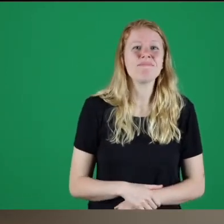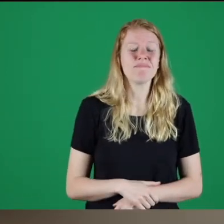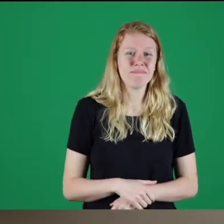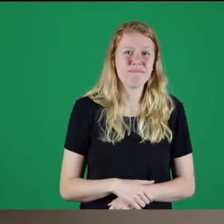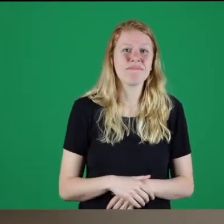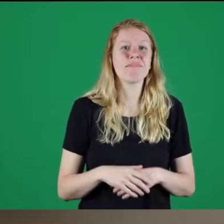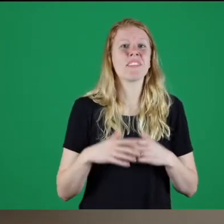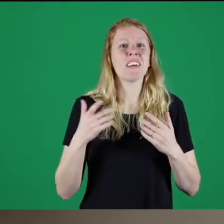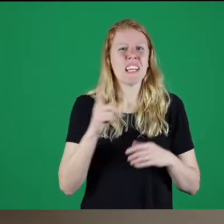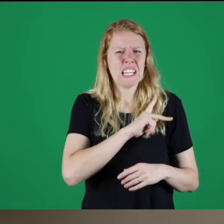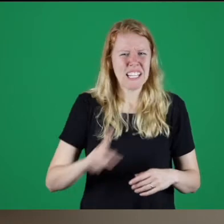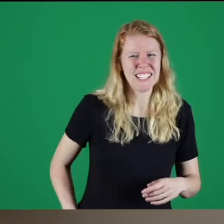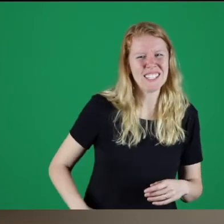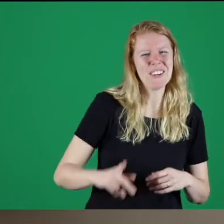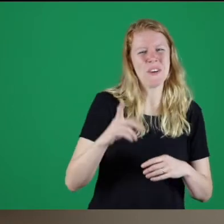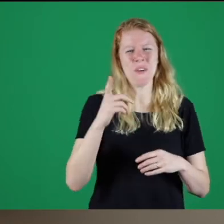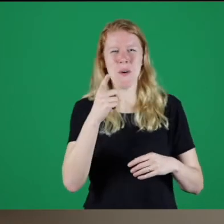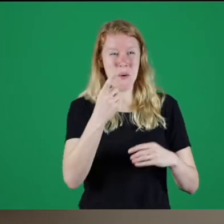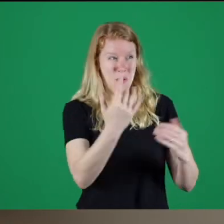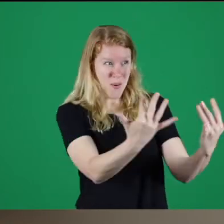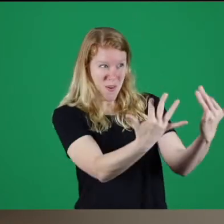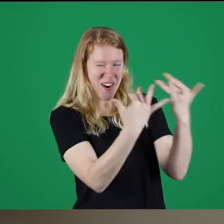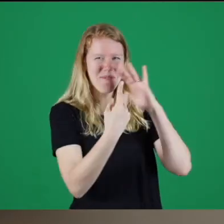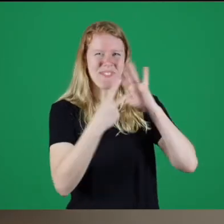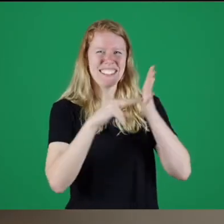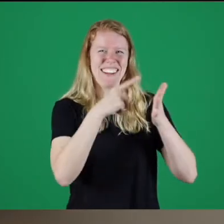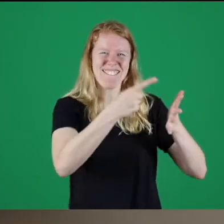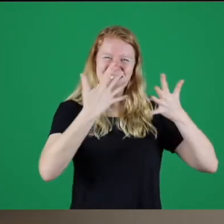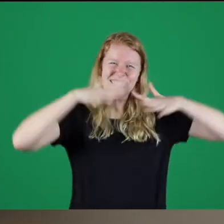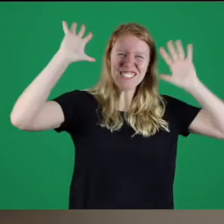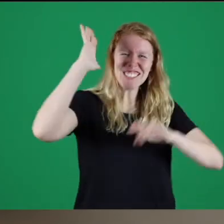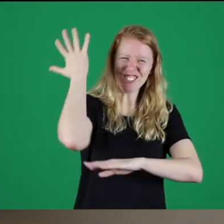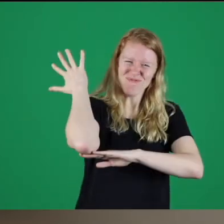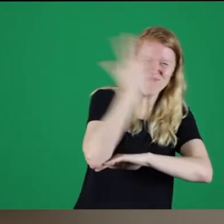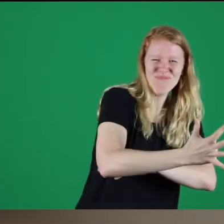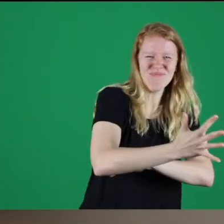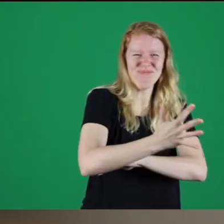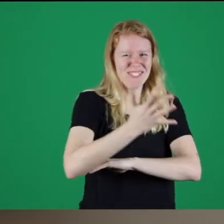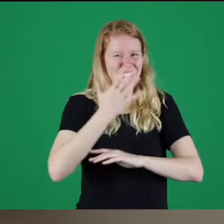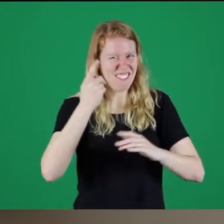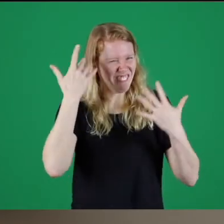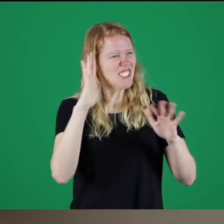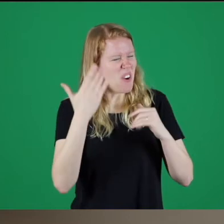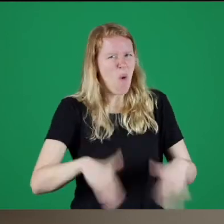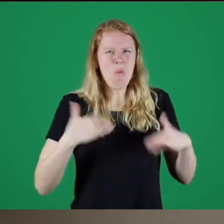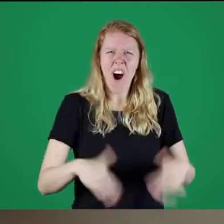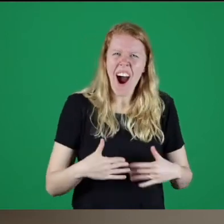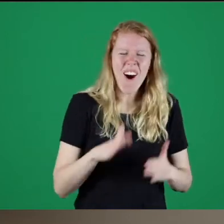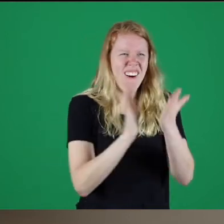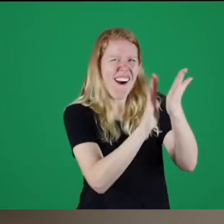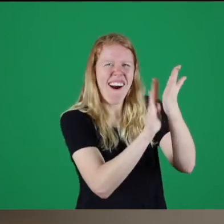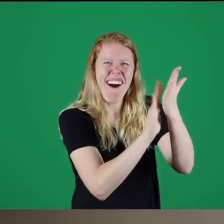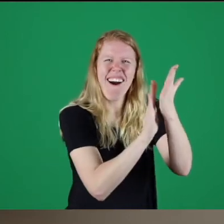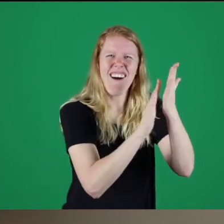village, the king, he was so happy. He said, "The strong men have returned, and they made quick work of it. They have chopped down the tree.